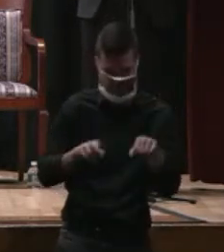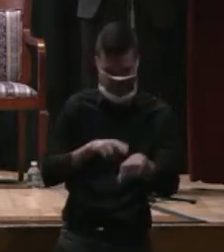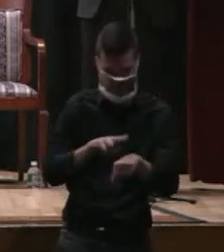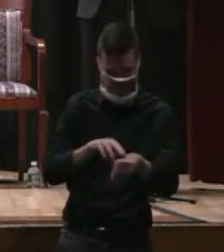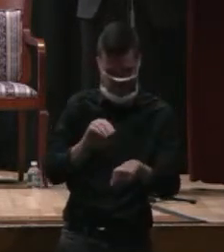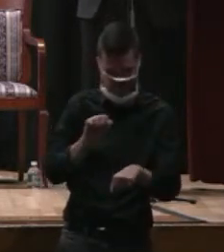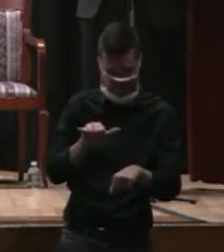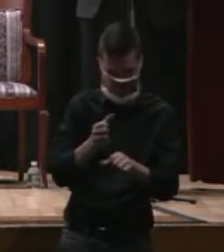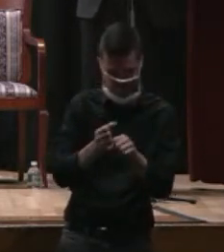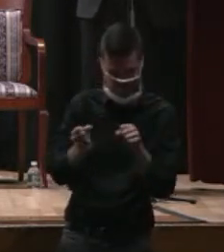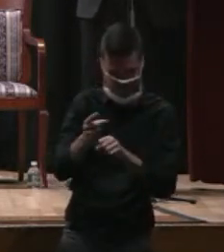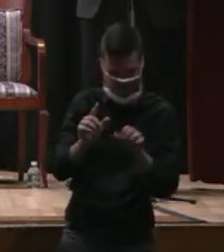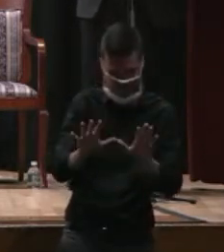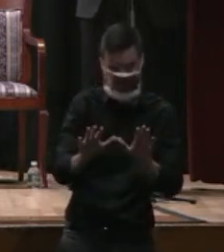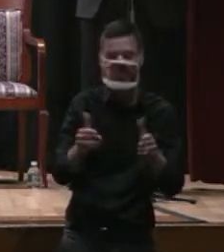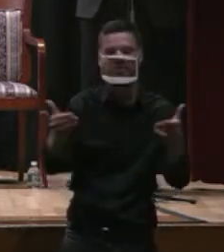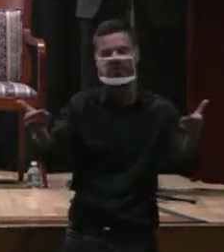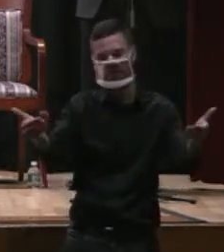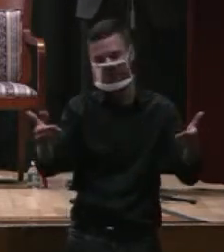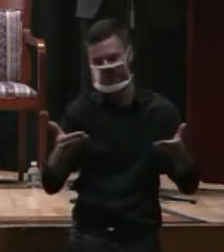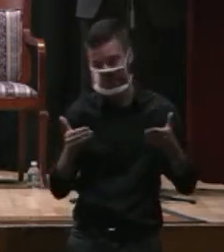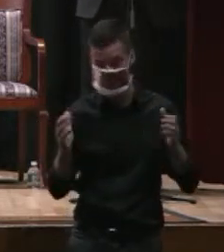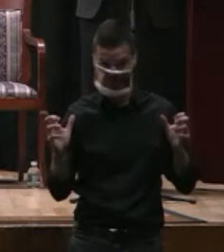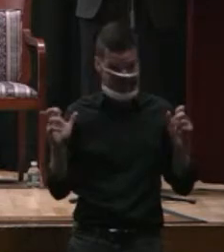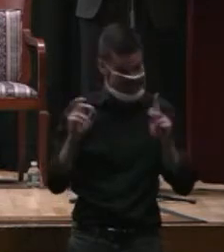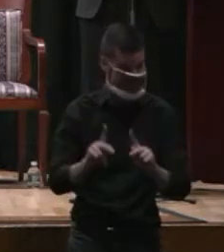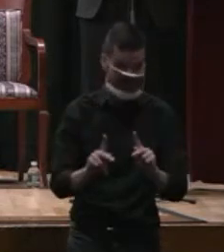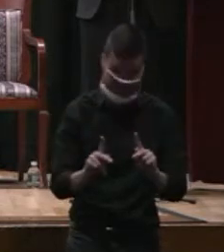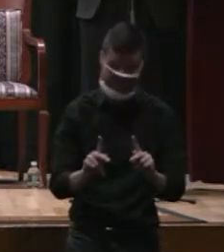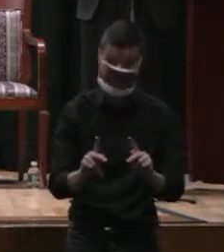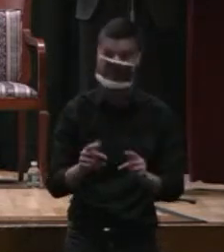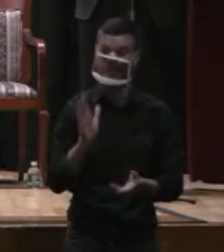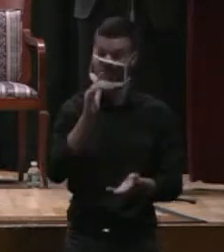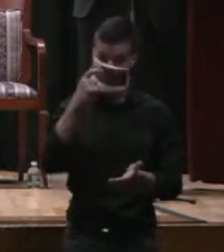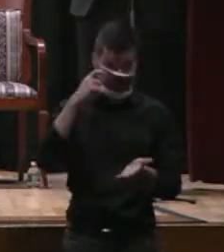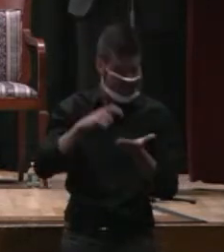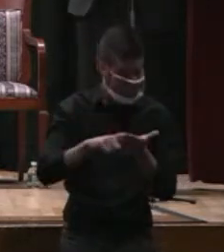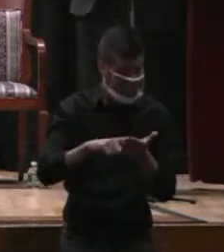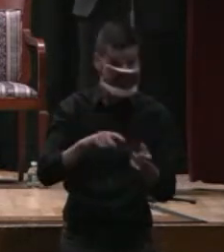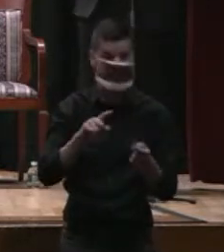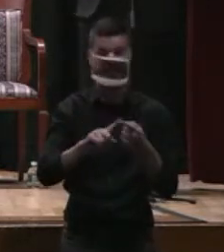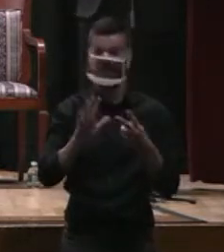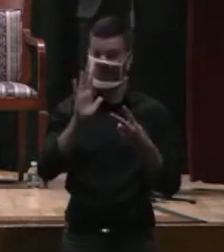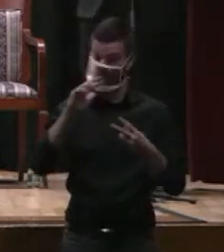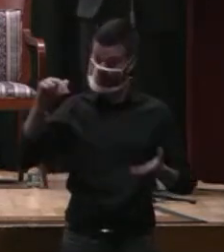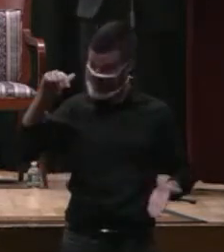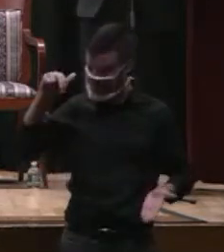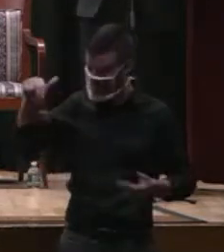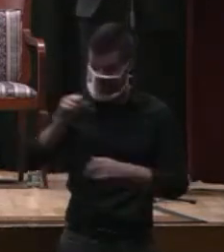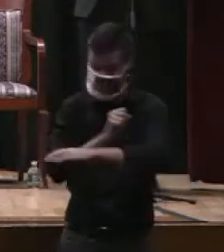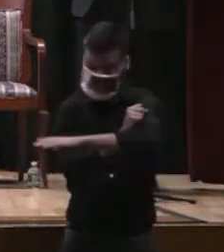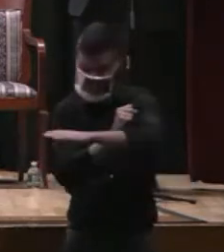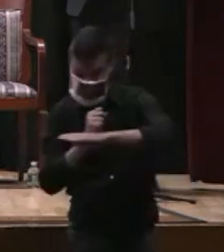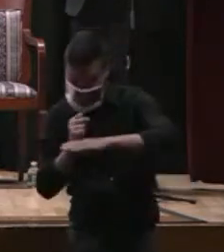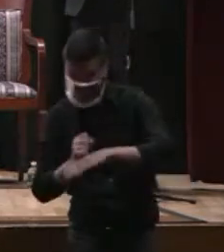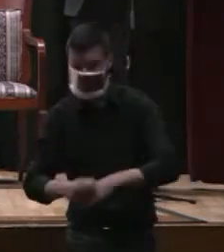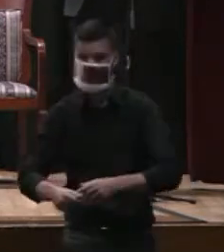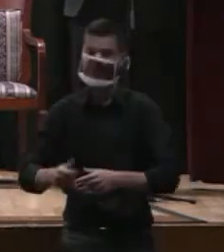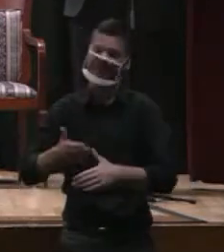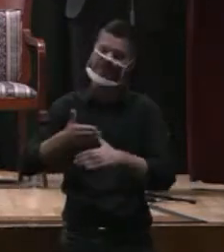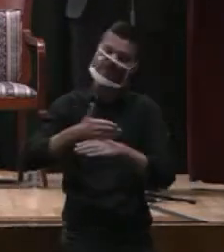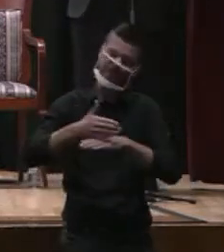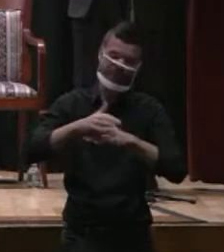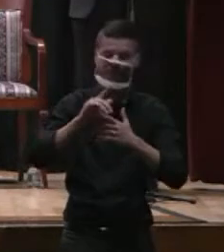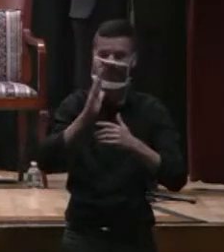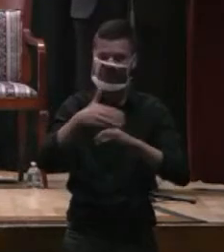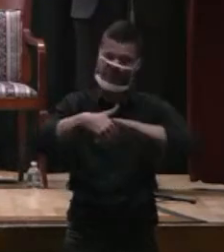May, you are welcome to come back. You will be recognized. You'll go across the stage. You'll shake hands with